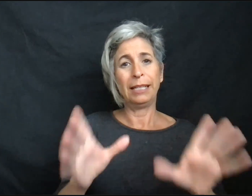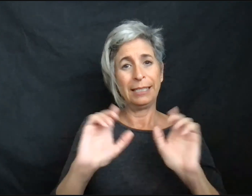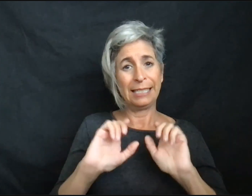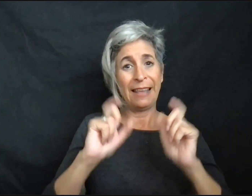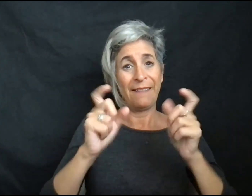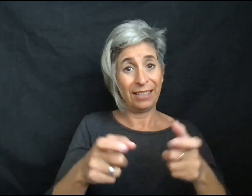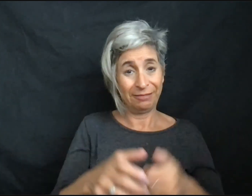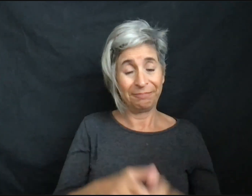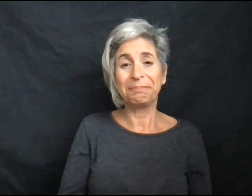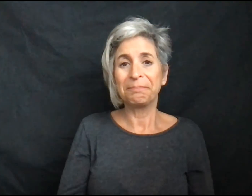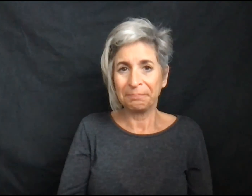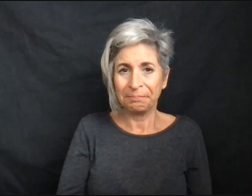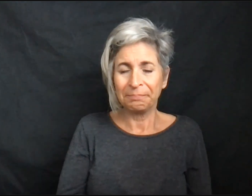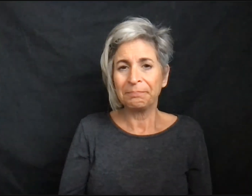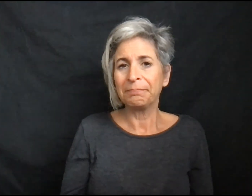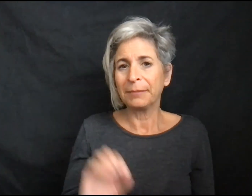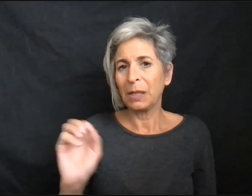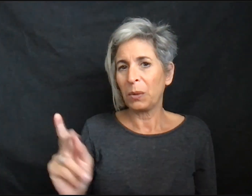Okay.